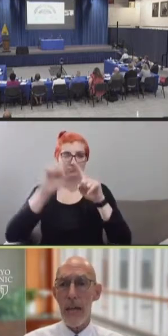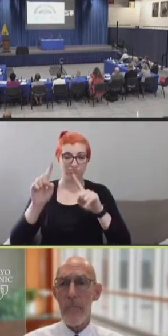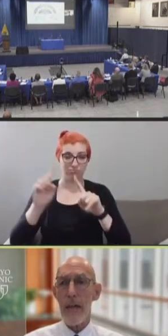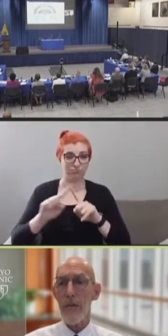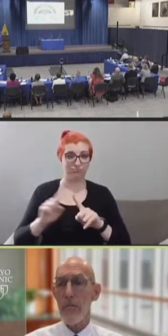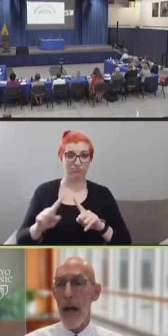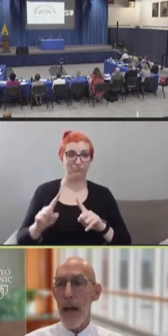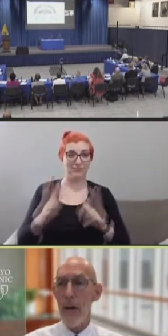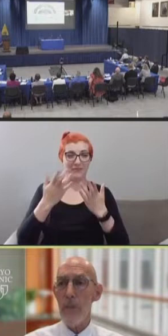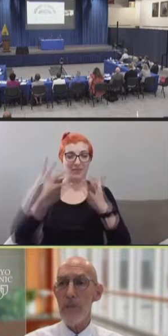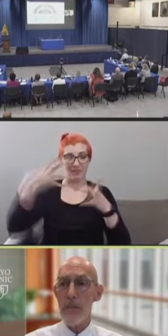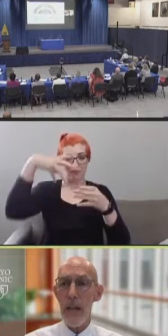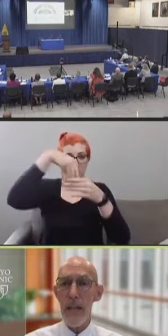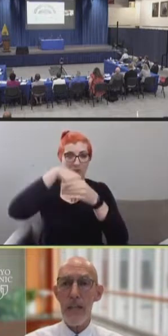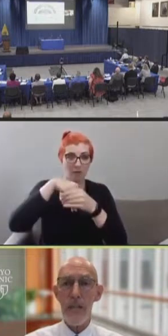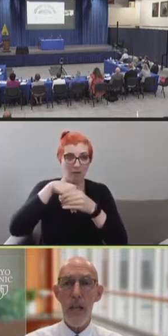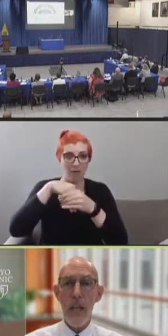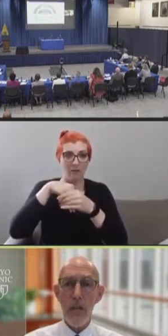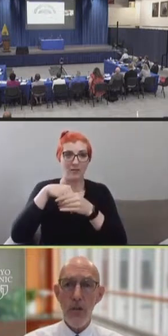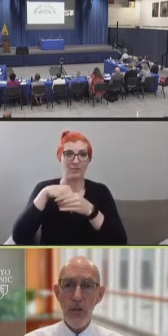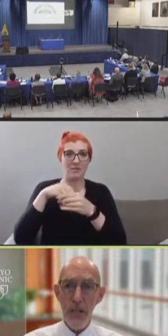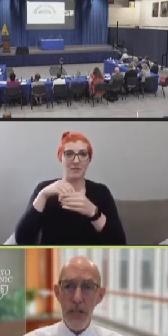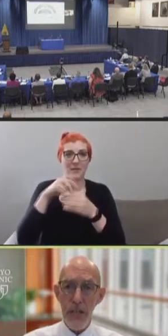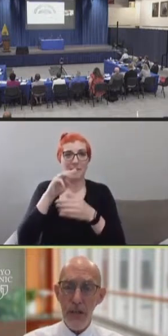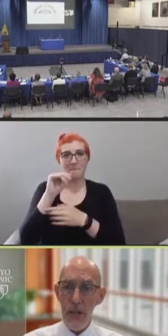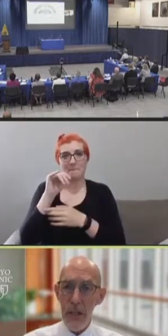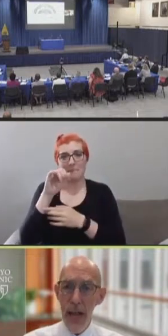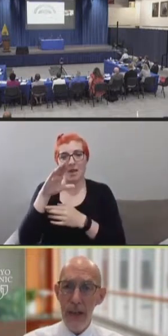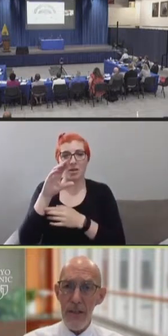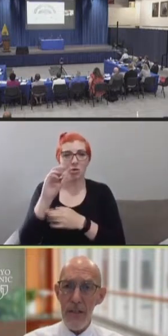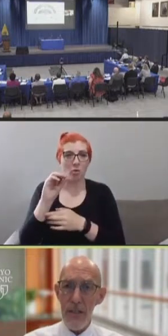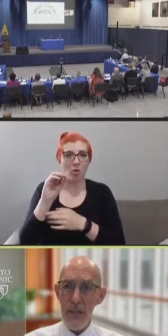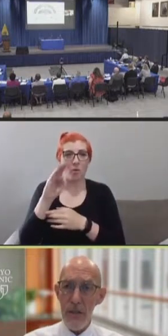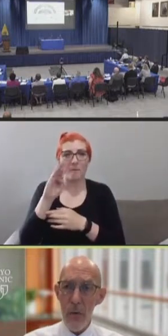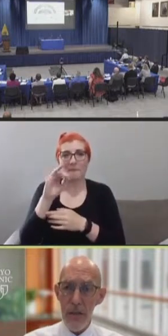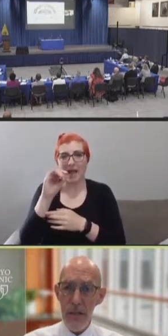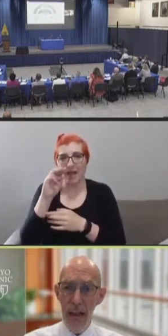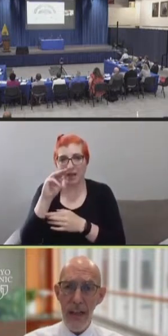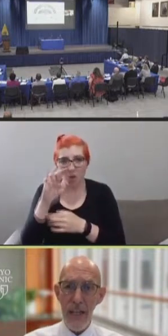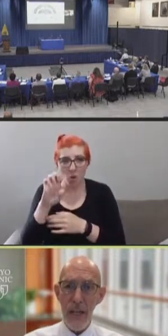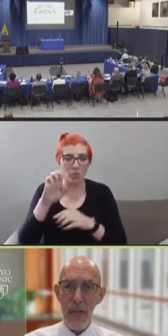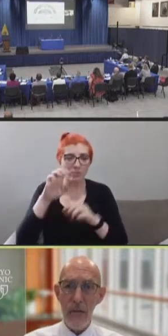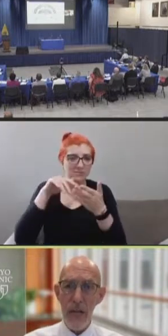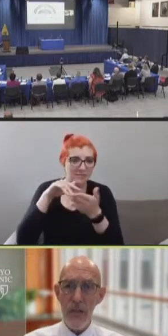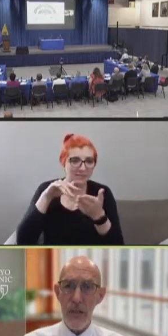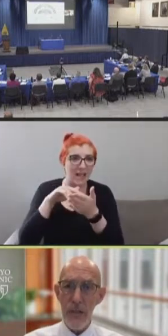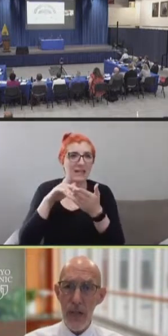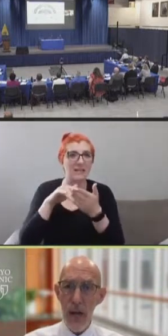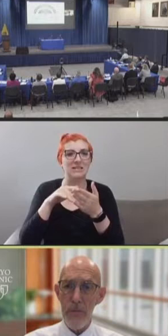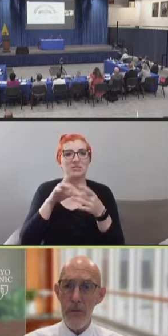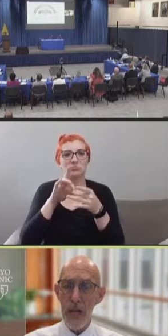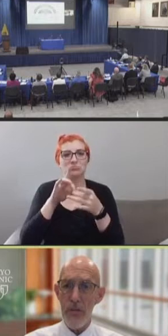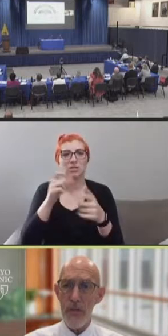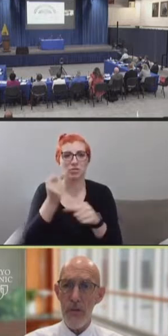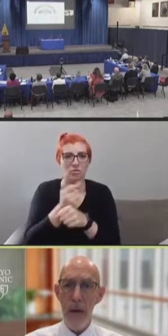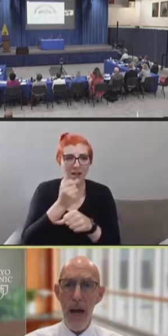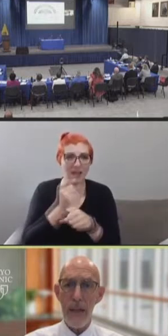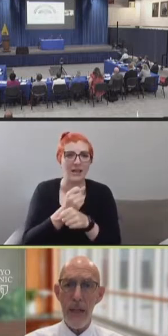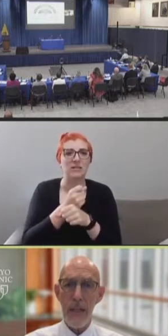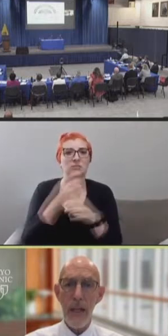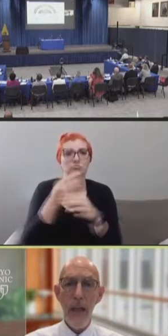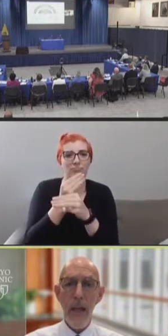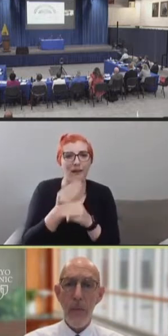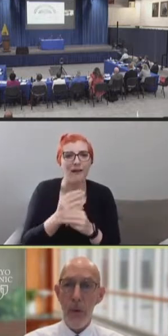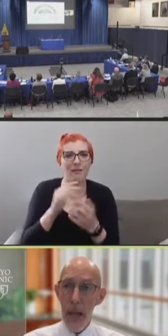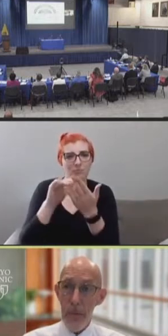immunogenetic microbiome studies, use statistical analyses toward data integration, computational